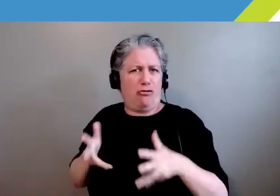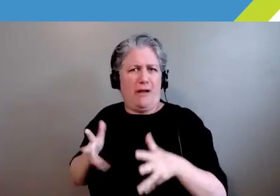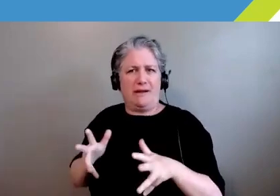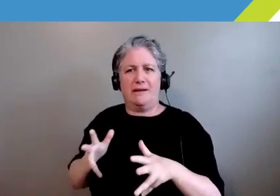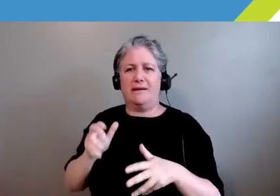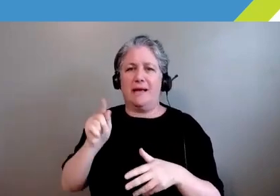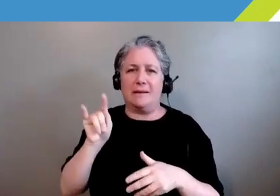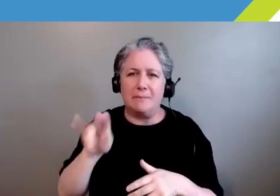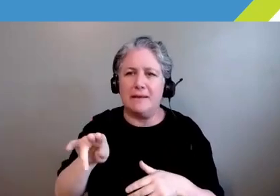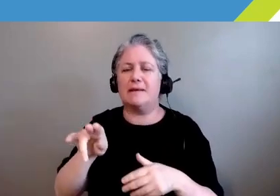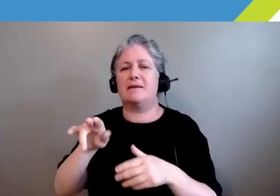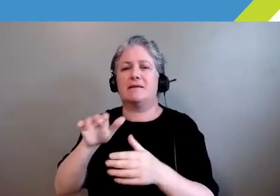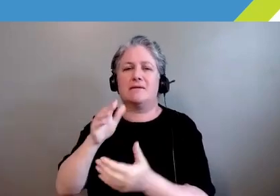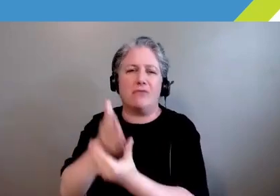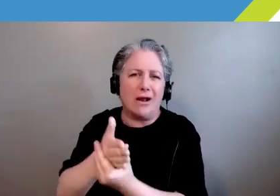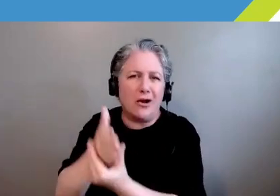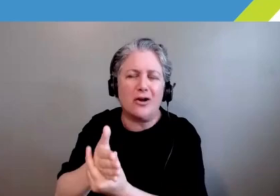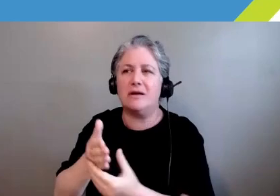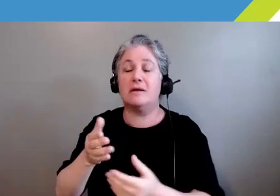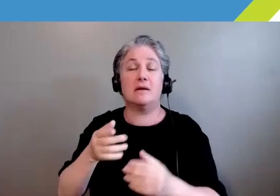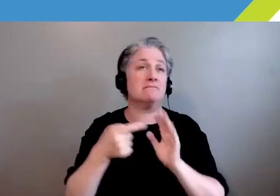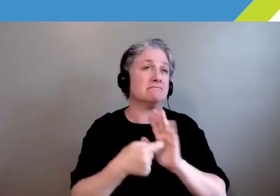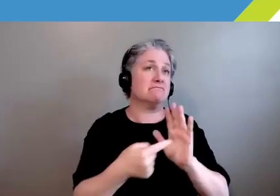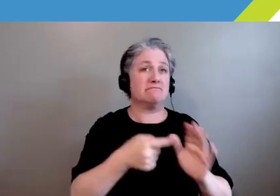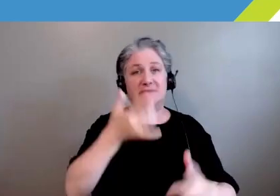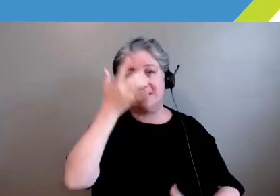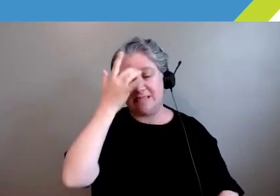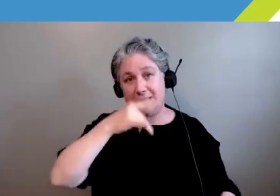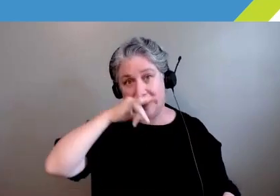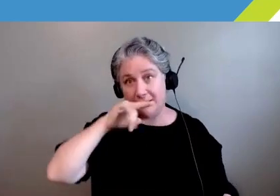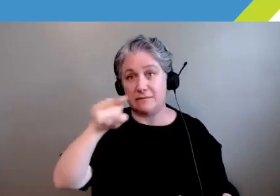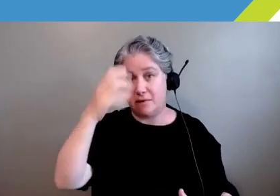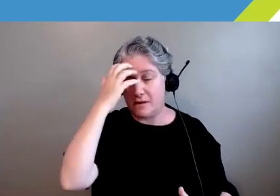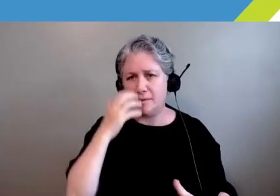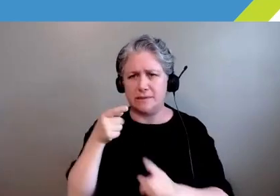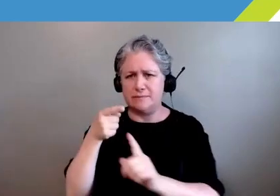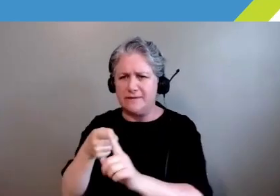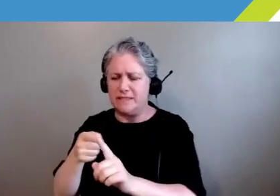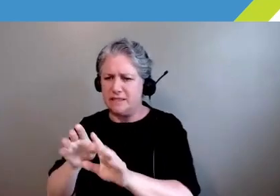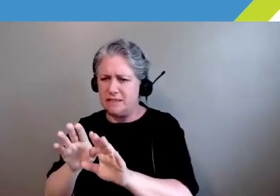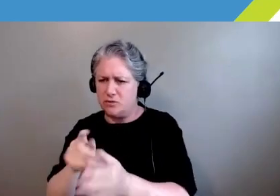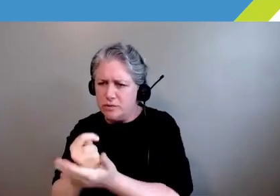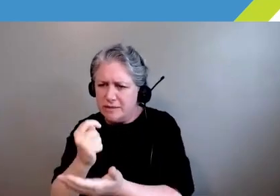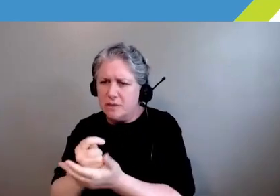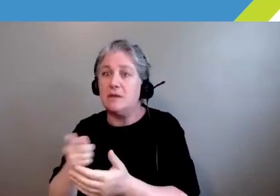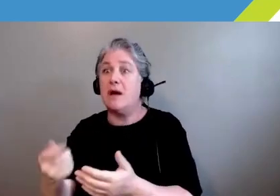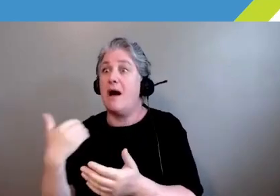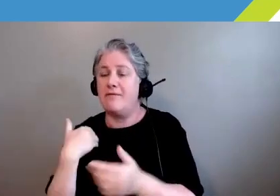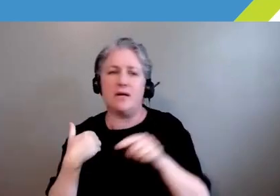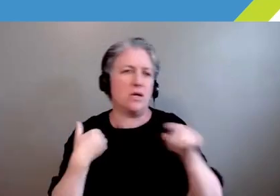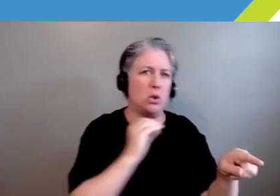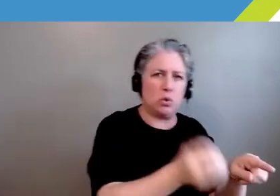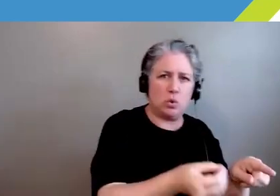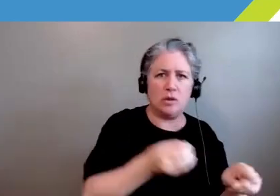for example, we could look back at sick kids and say, let's look at kids who received a specific treatment versus those who didn't, try to get that information